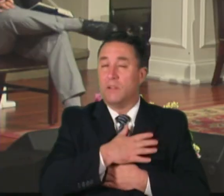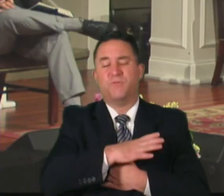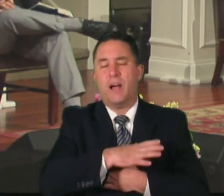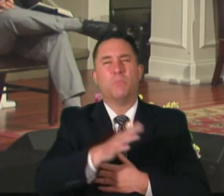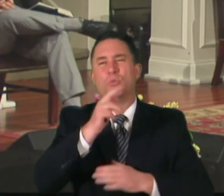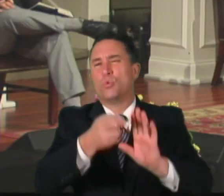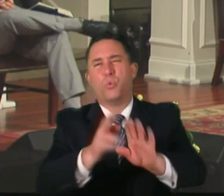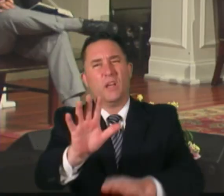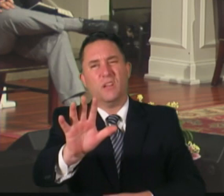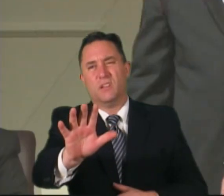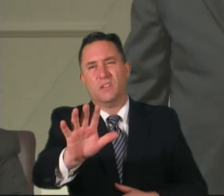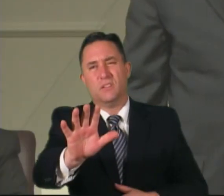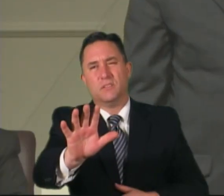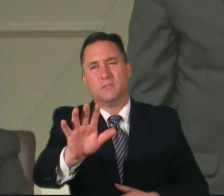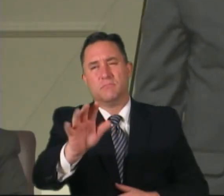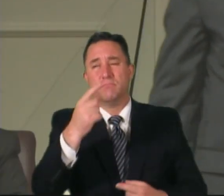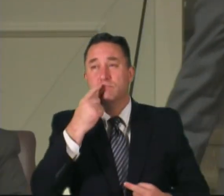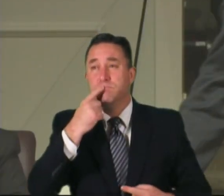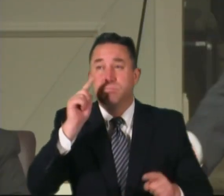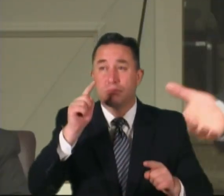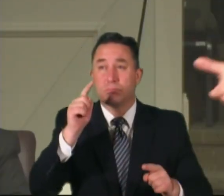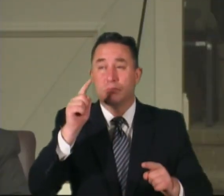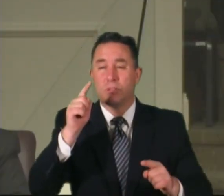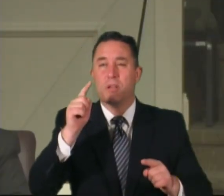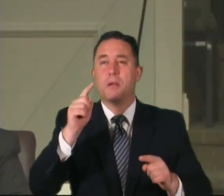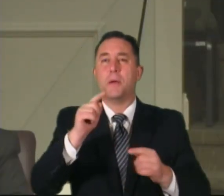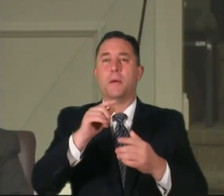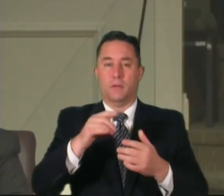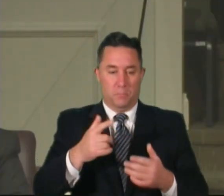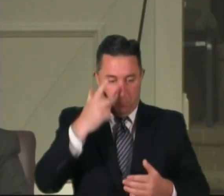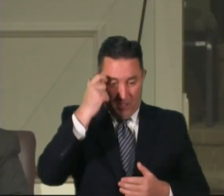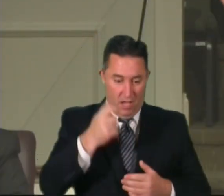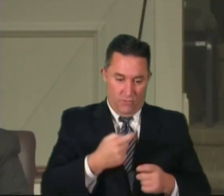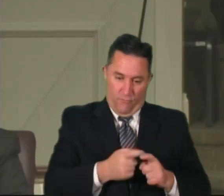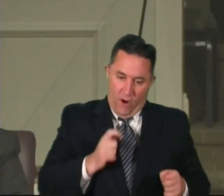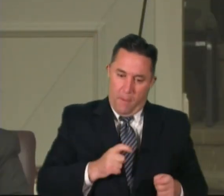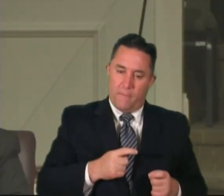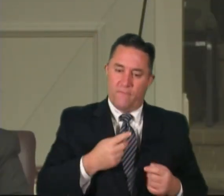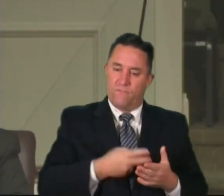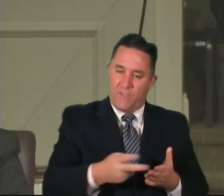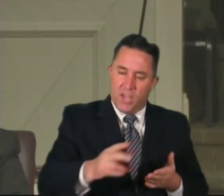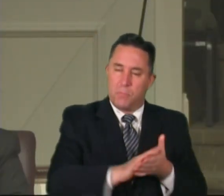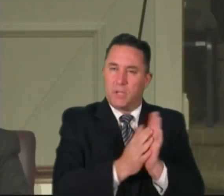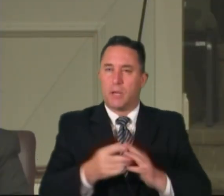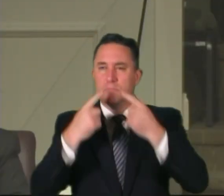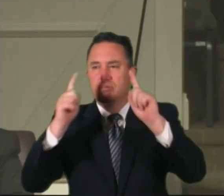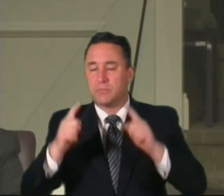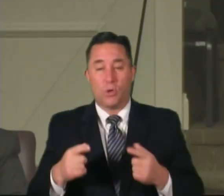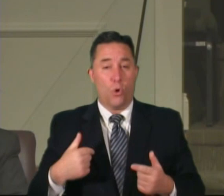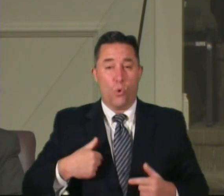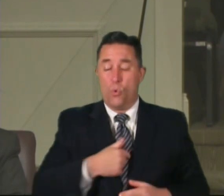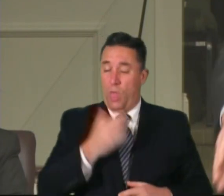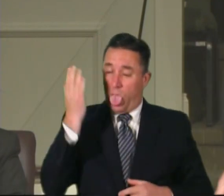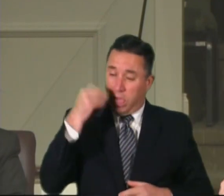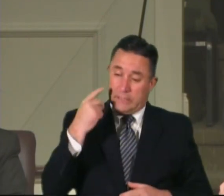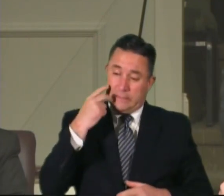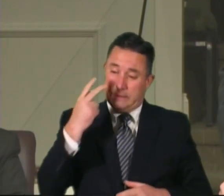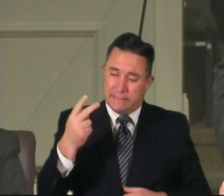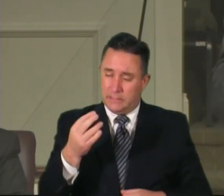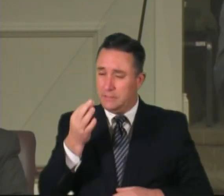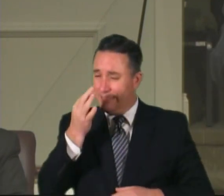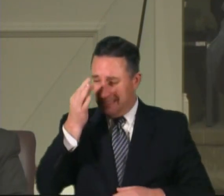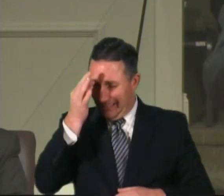you quit. Success may be failure when it's inside out, the silver tint of the clouds of doubt, and we can never tell how close we